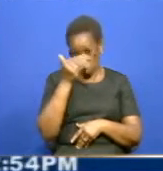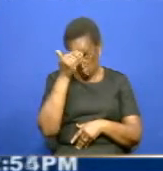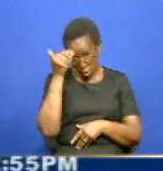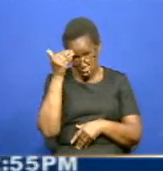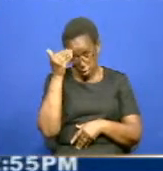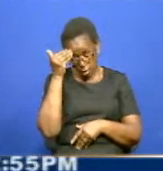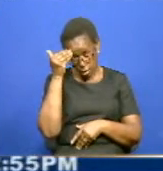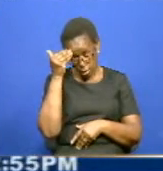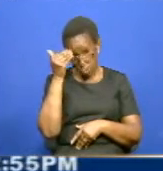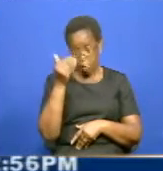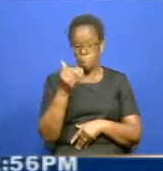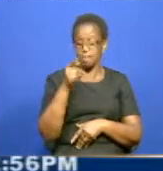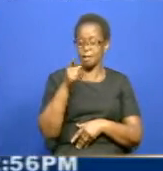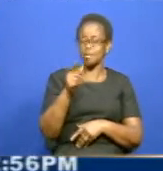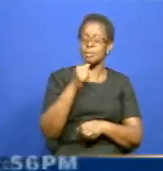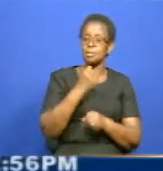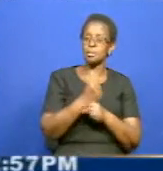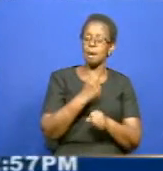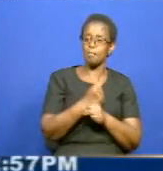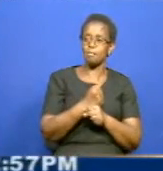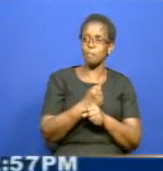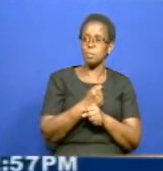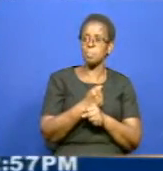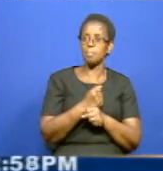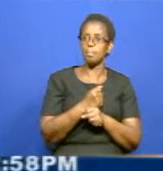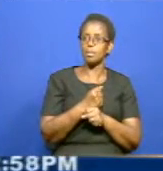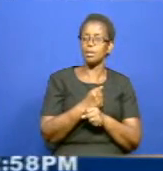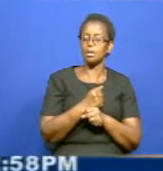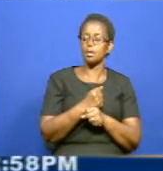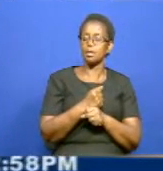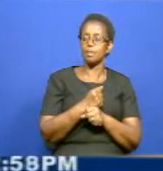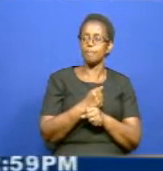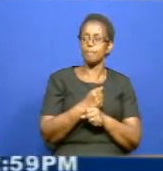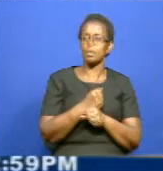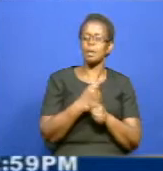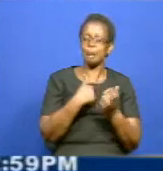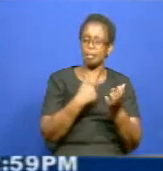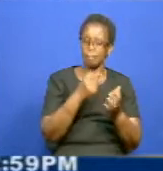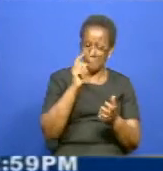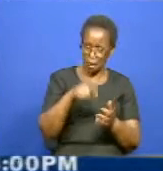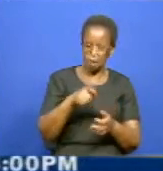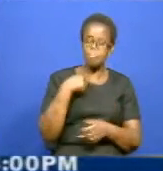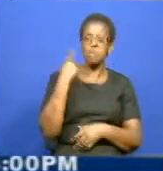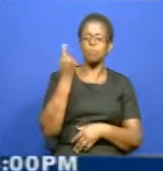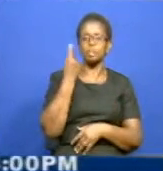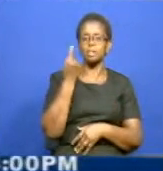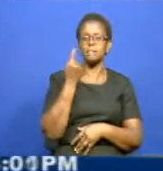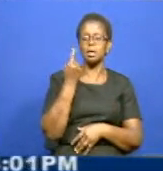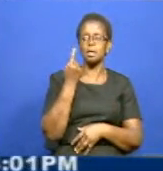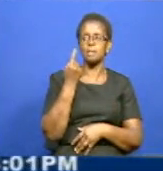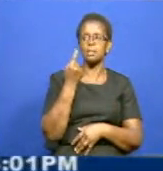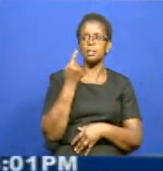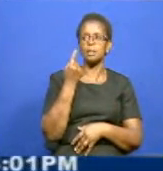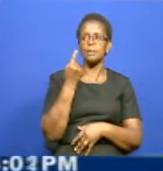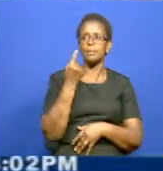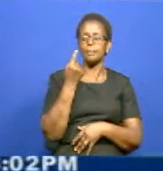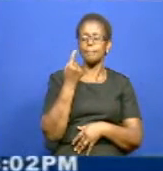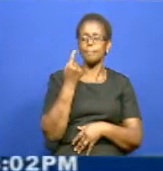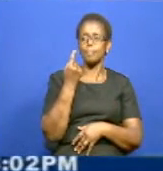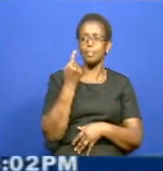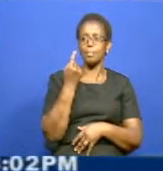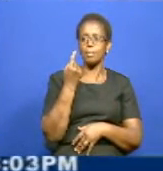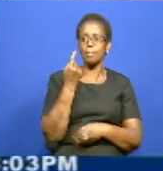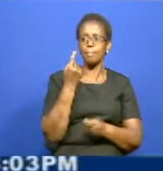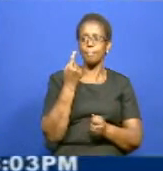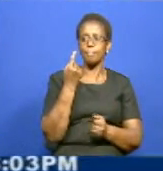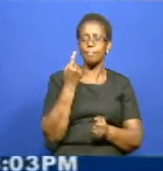administrative personnel in the health facilities also need to be considered. So as governors, as we